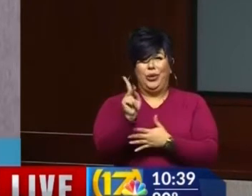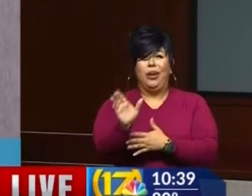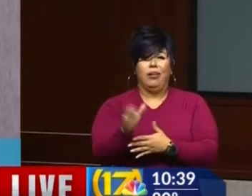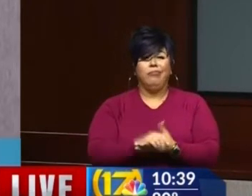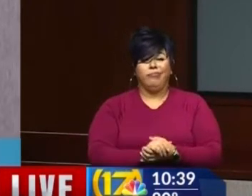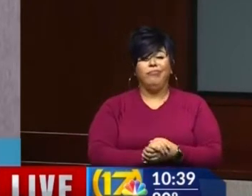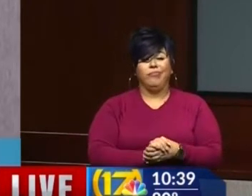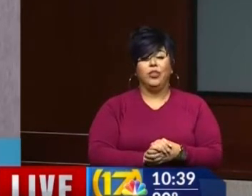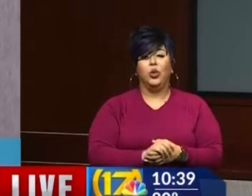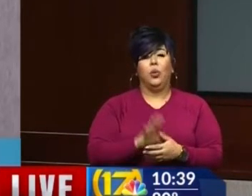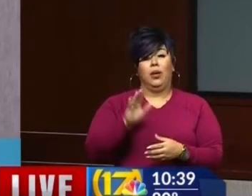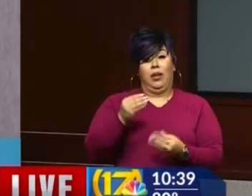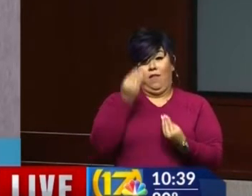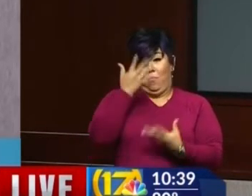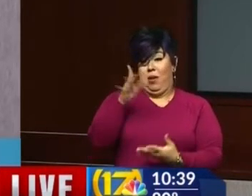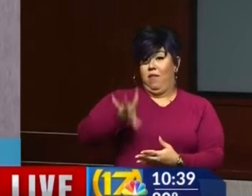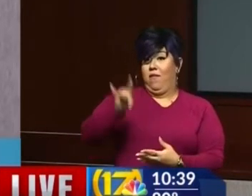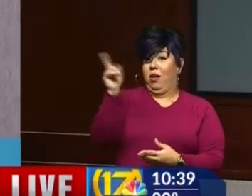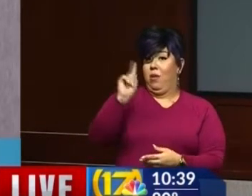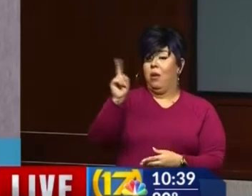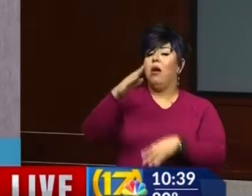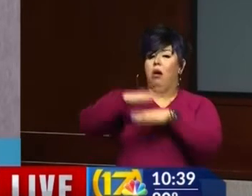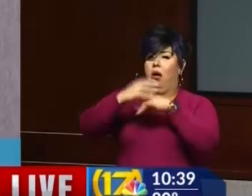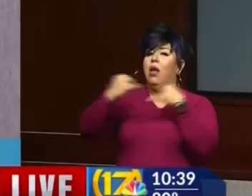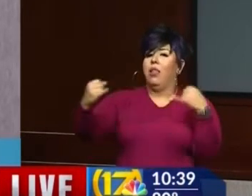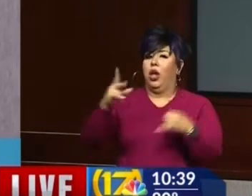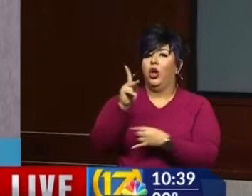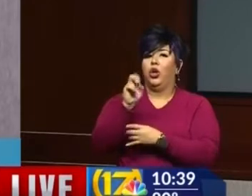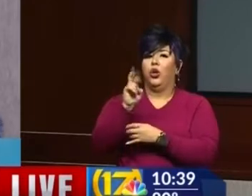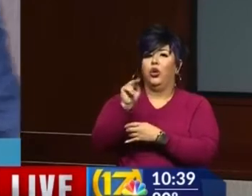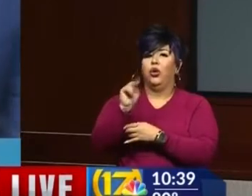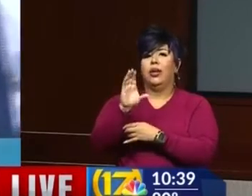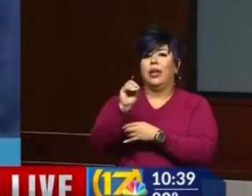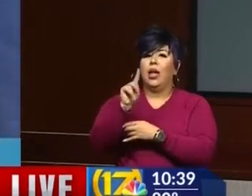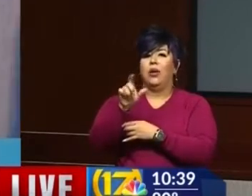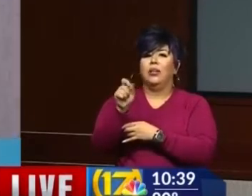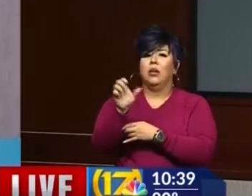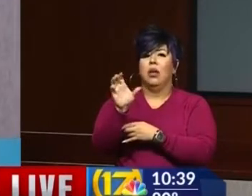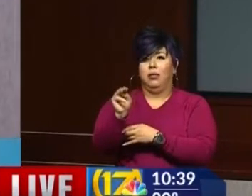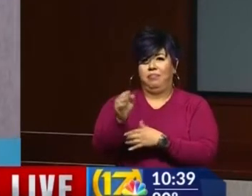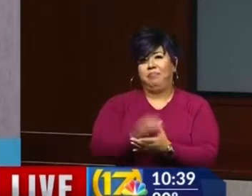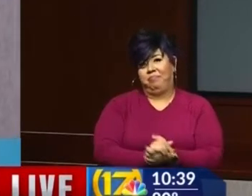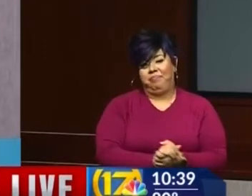all of that information can be found online at kerncounty.com.